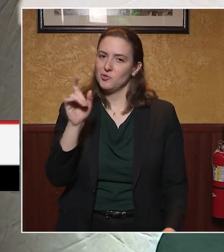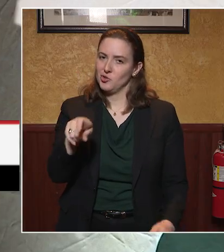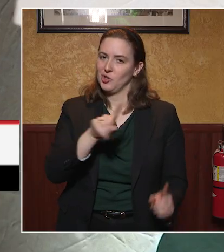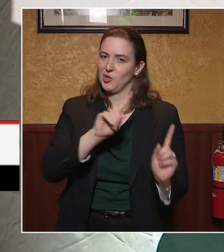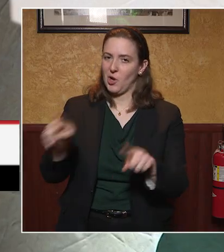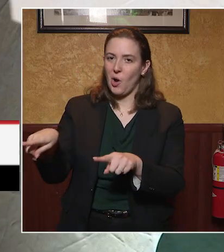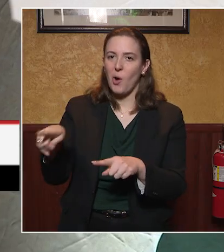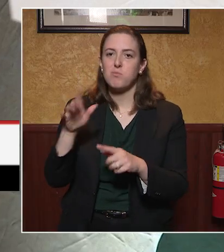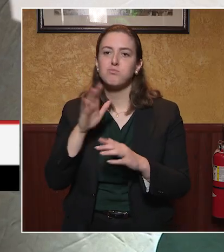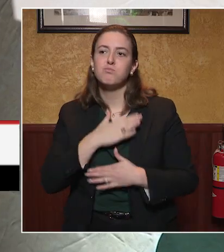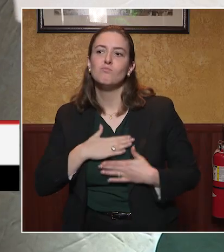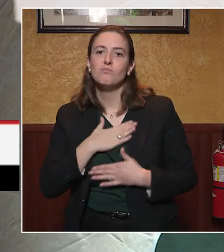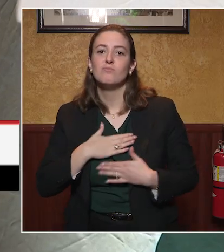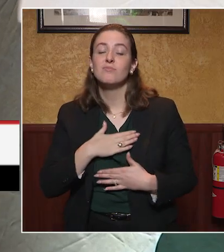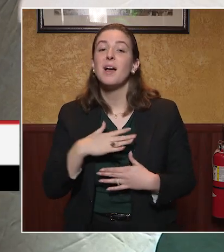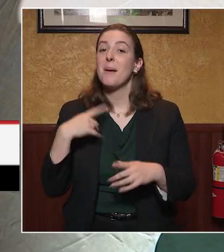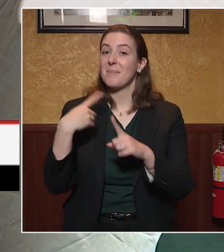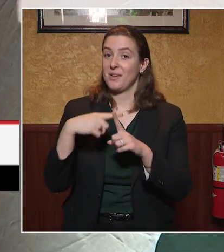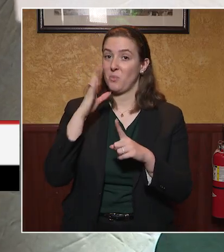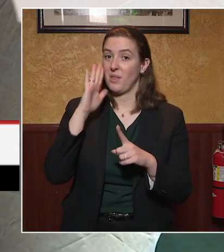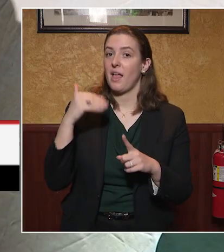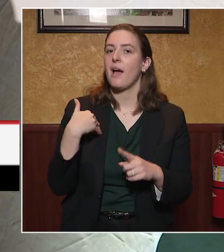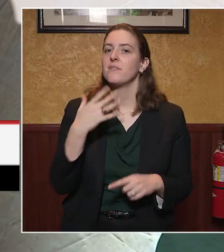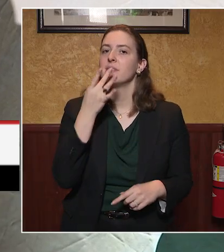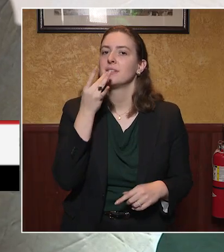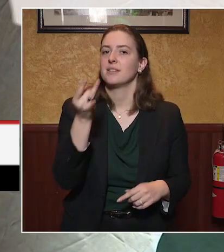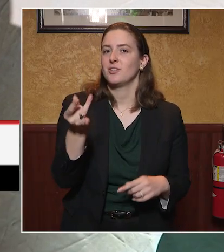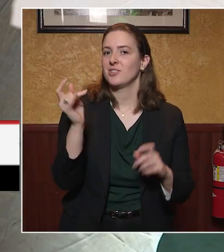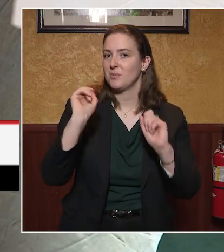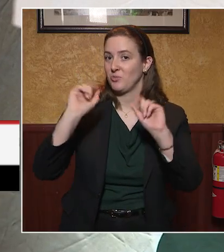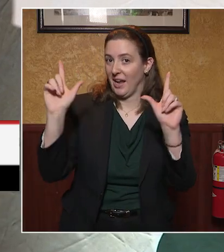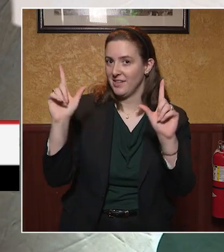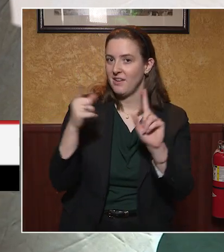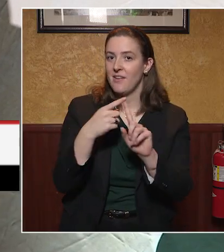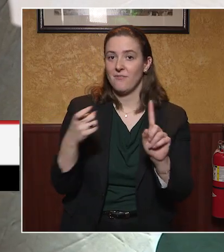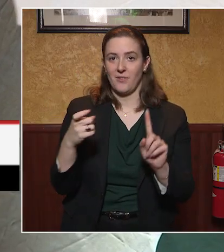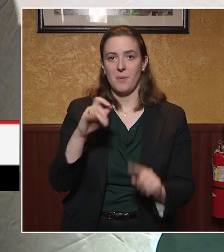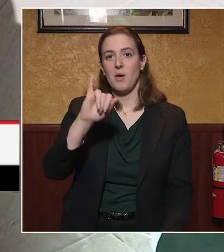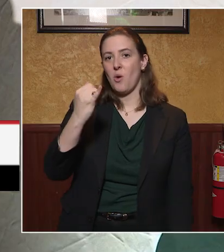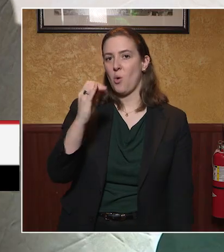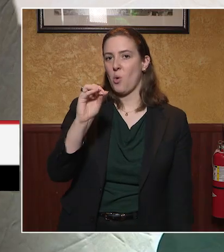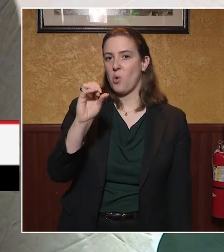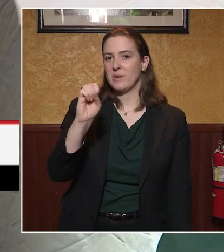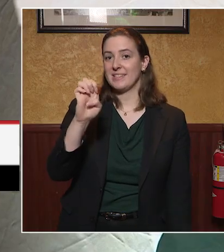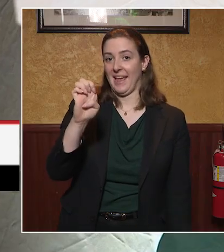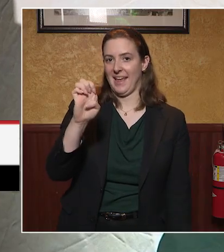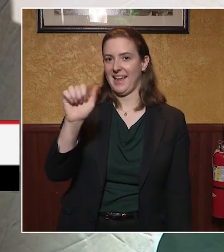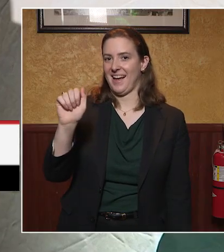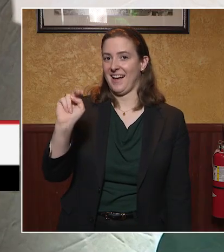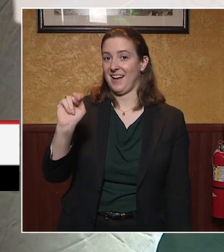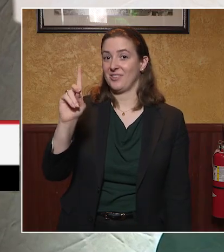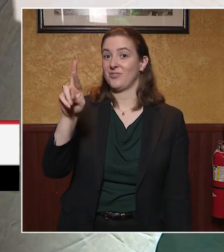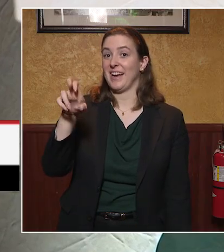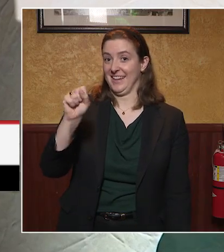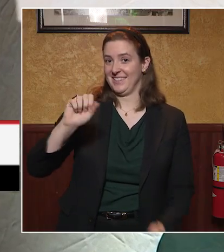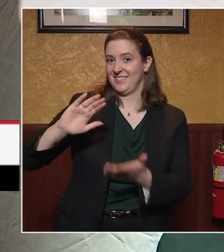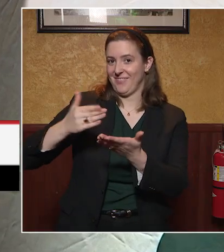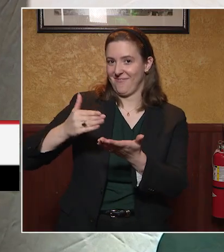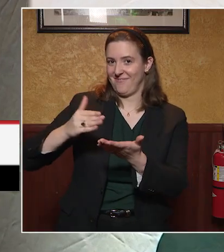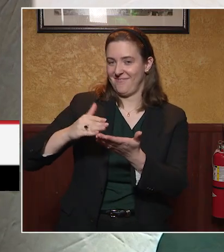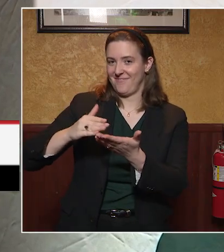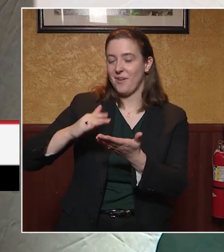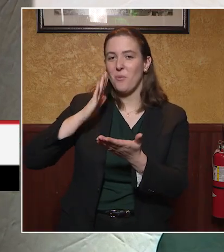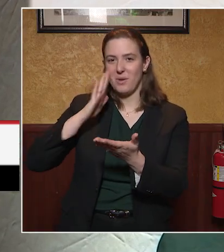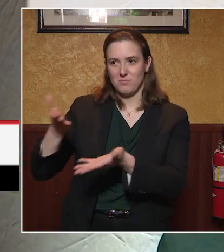once again be some very delicious surprises, compliments of none other than the Jose Andres Group. So again, be there. It will